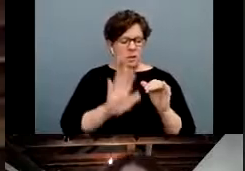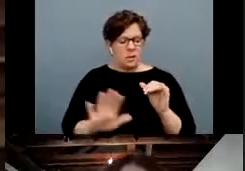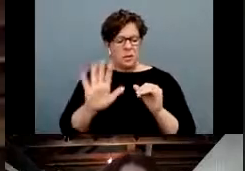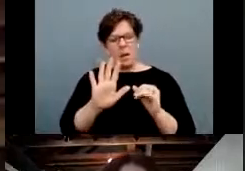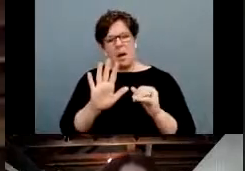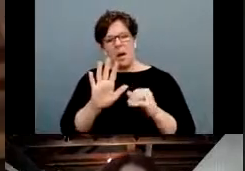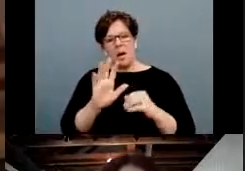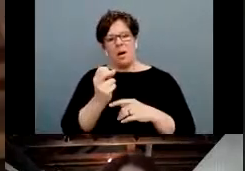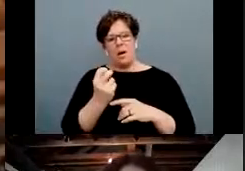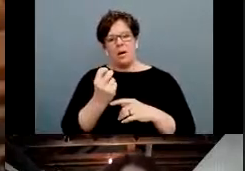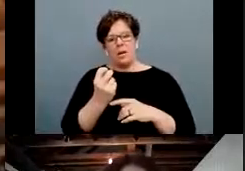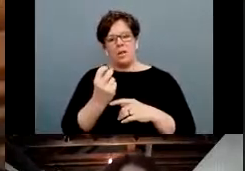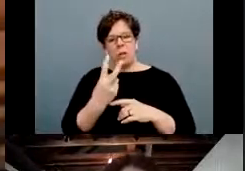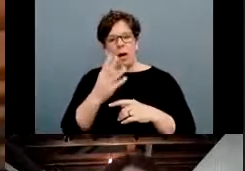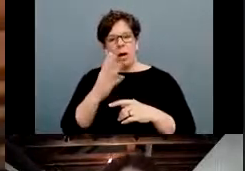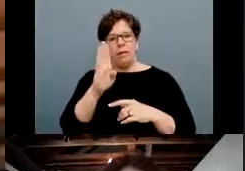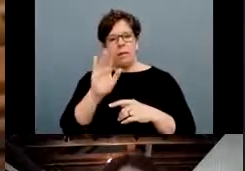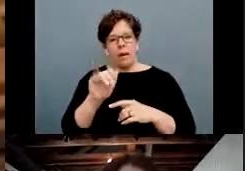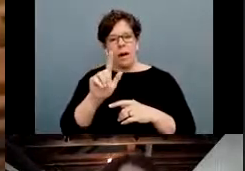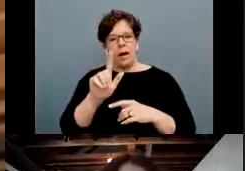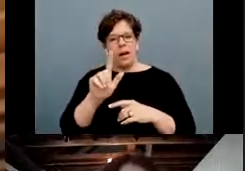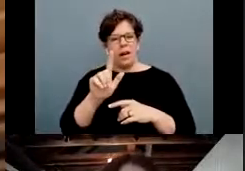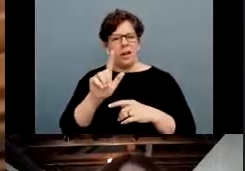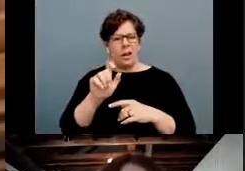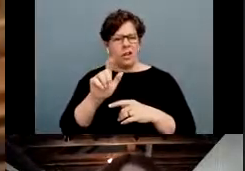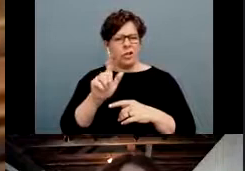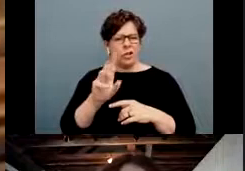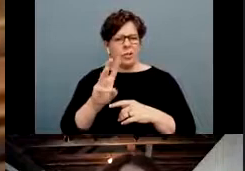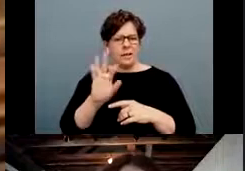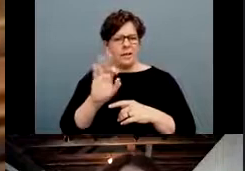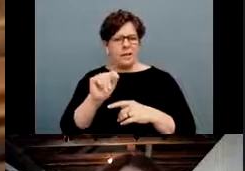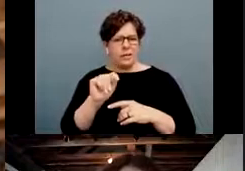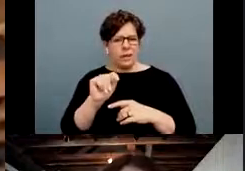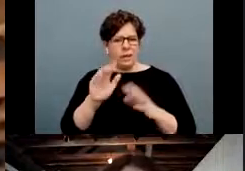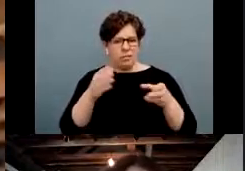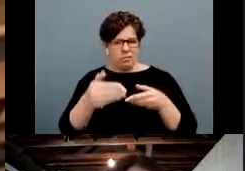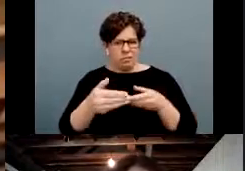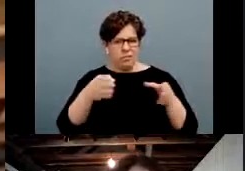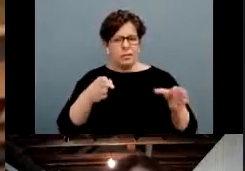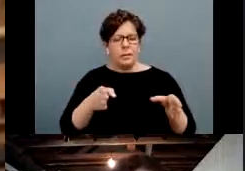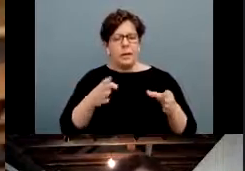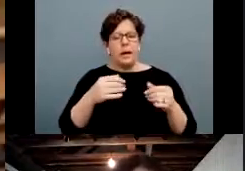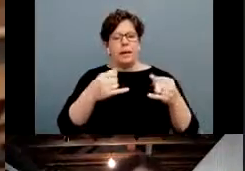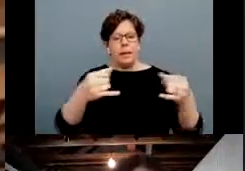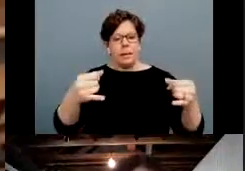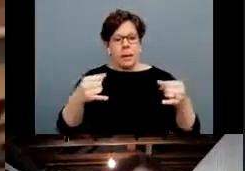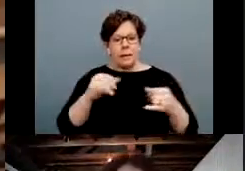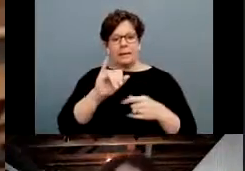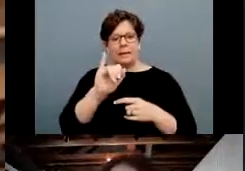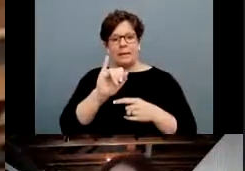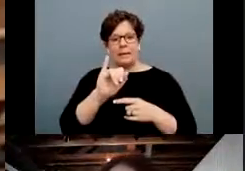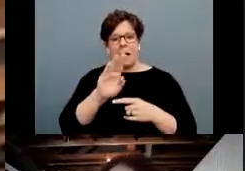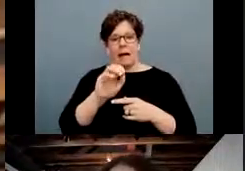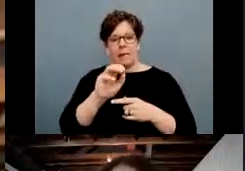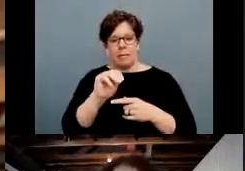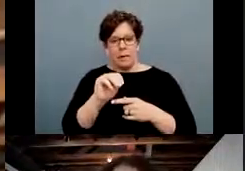26 feet, so about 312 square feet. The boundary of the original house is indicated by the I-beam and the